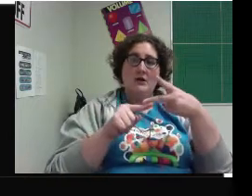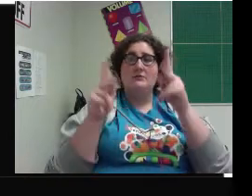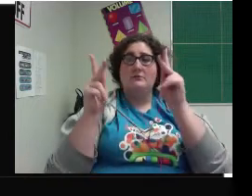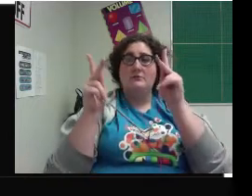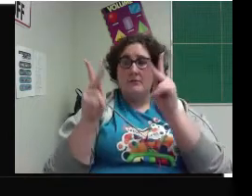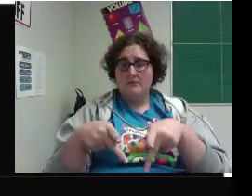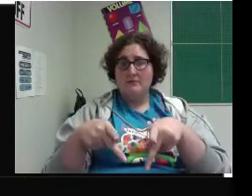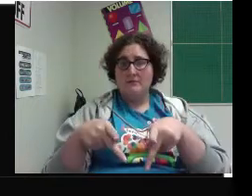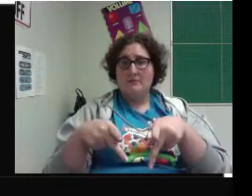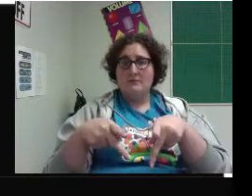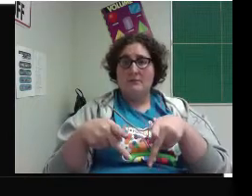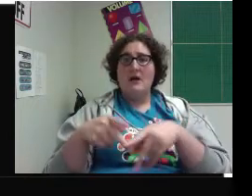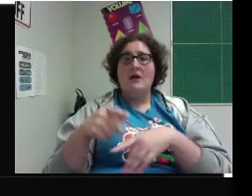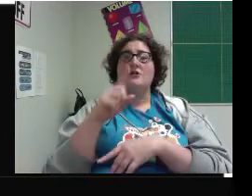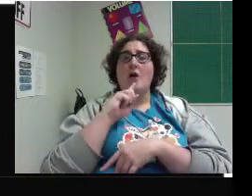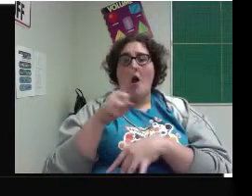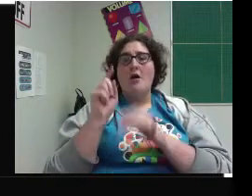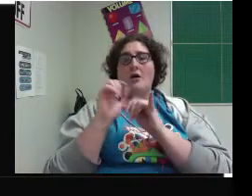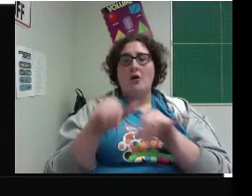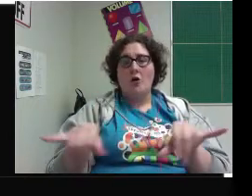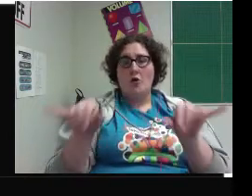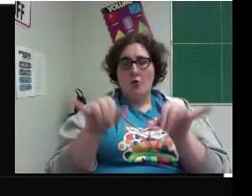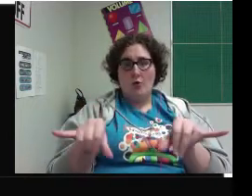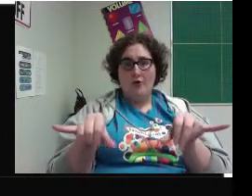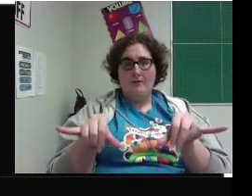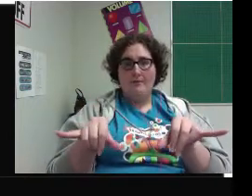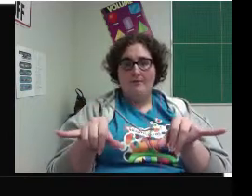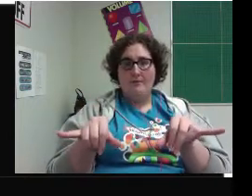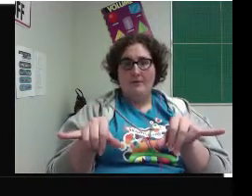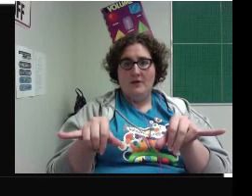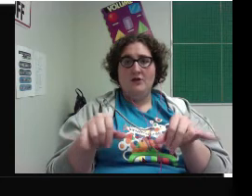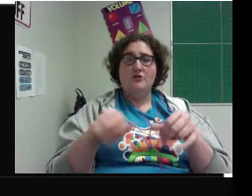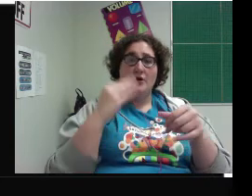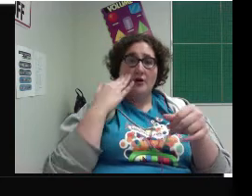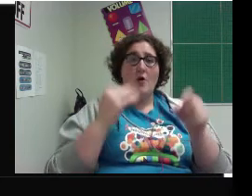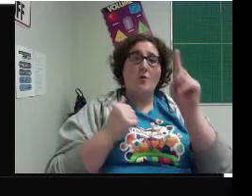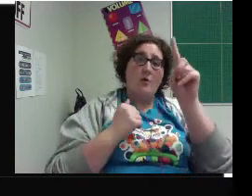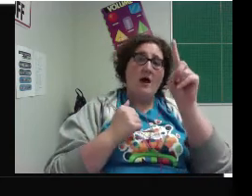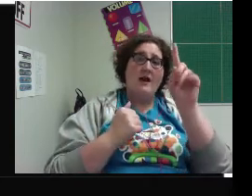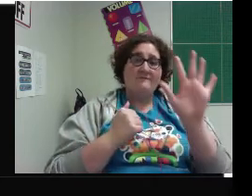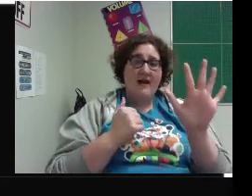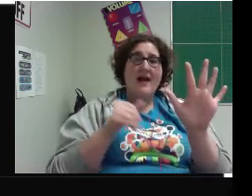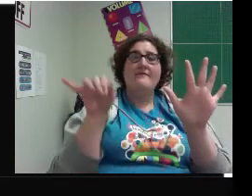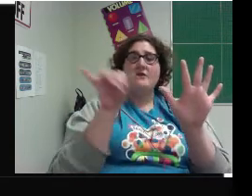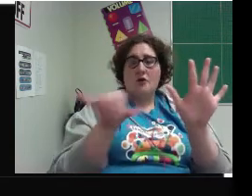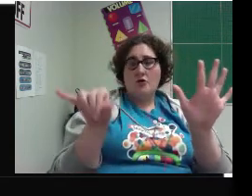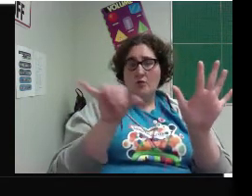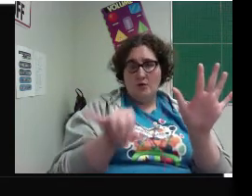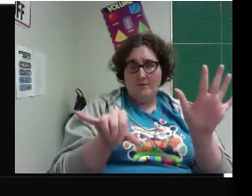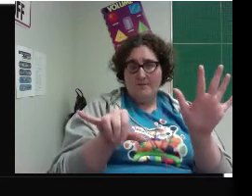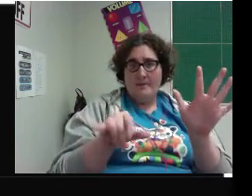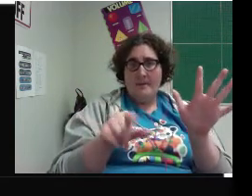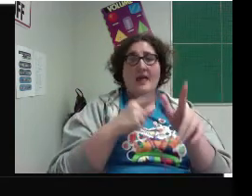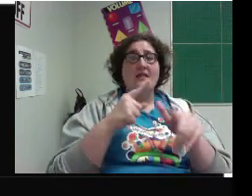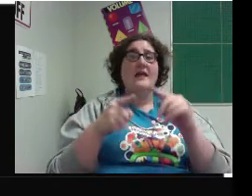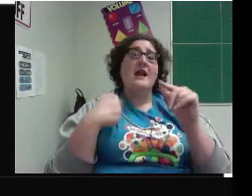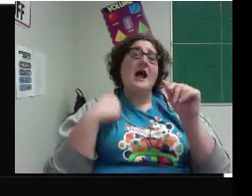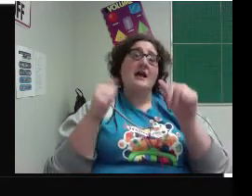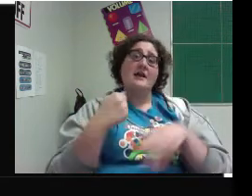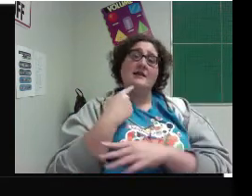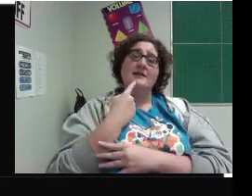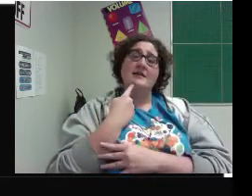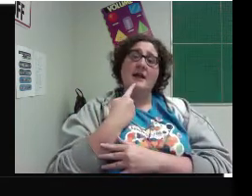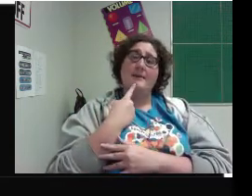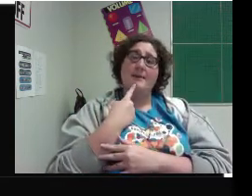are congruent. Okay, so now I know 1 and 5 are congruent to each other. Then I can say that,